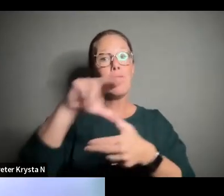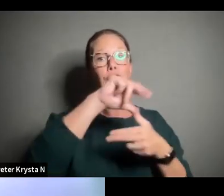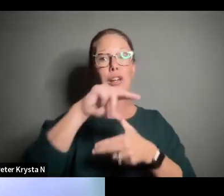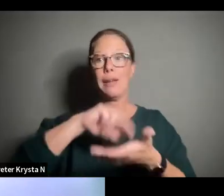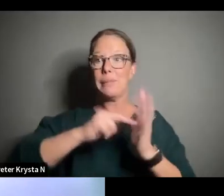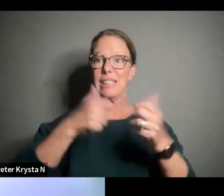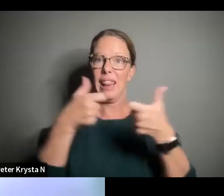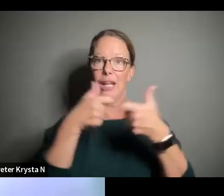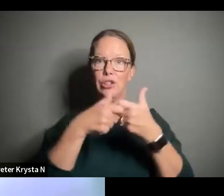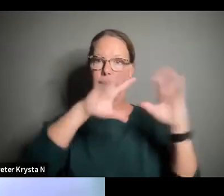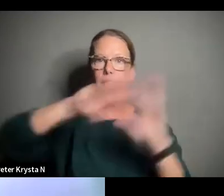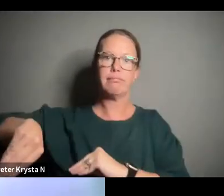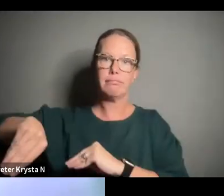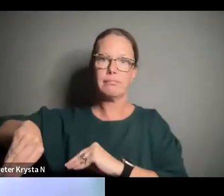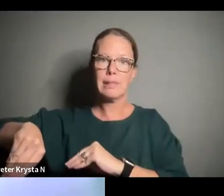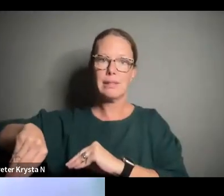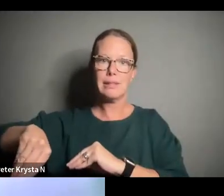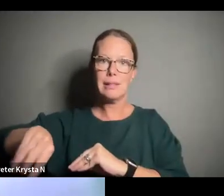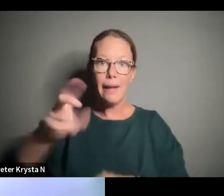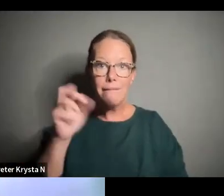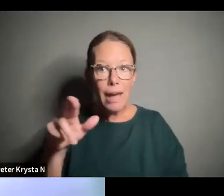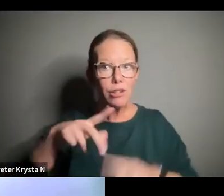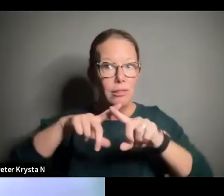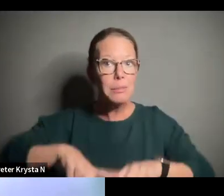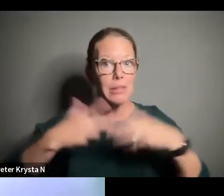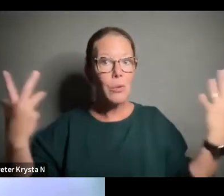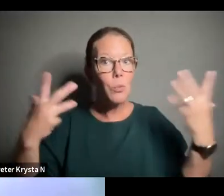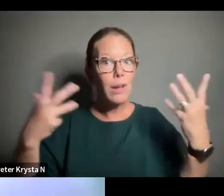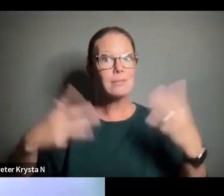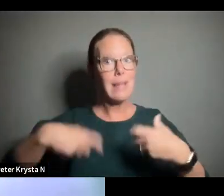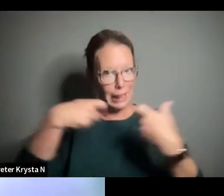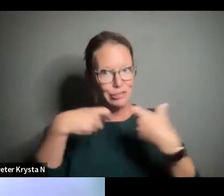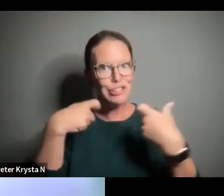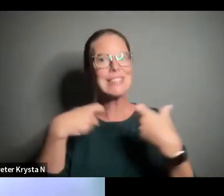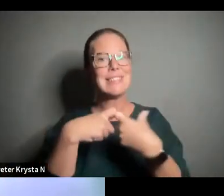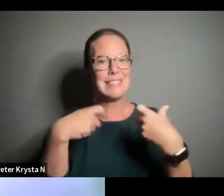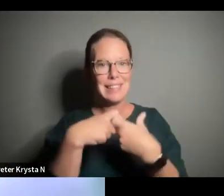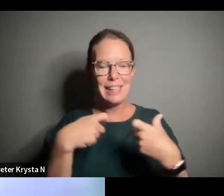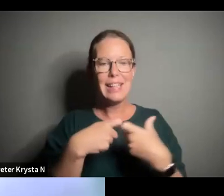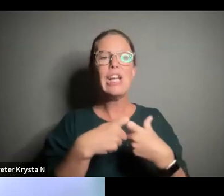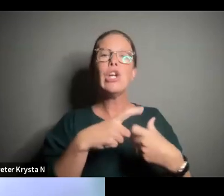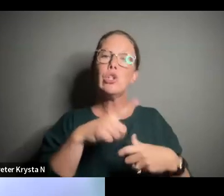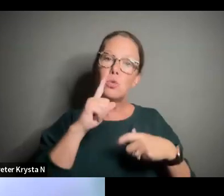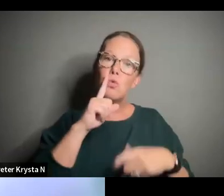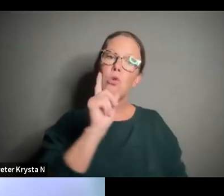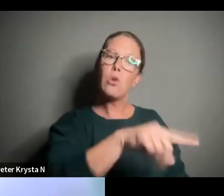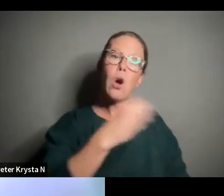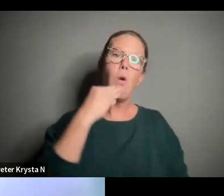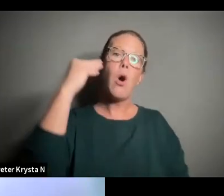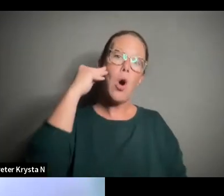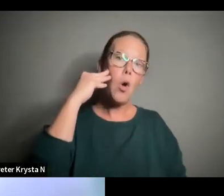electricity. So what is a ventilator dependent on is electricity. Right. So officially, to go home on a ventilator, you need a